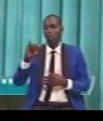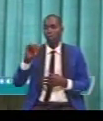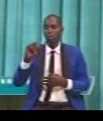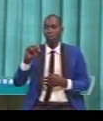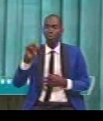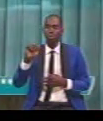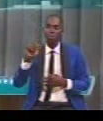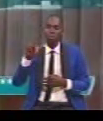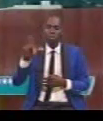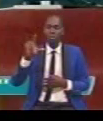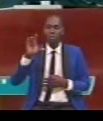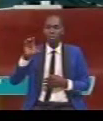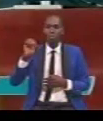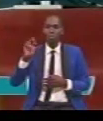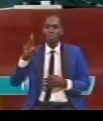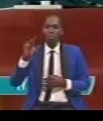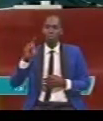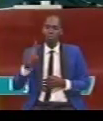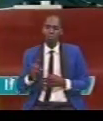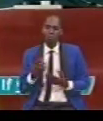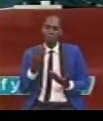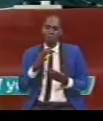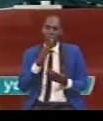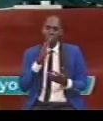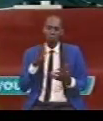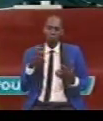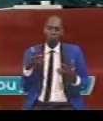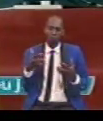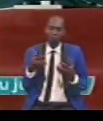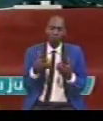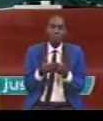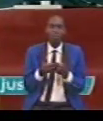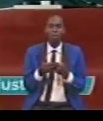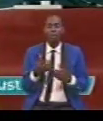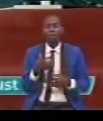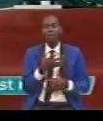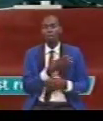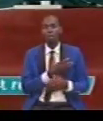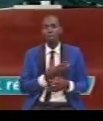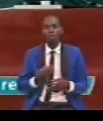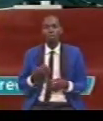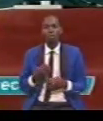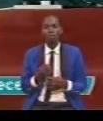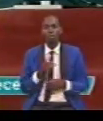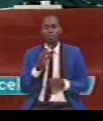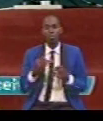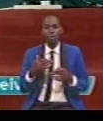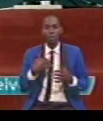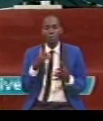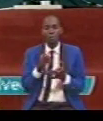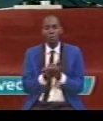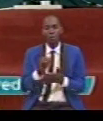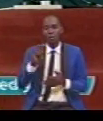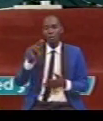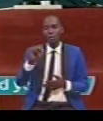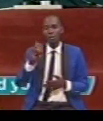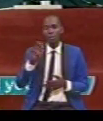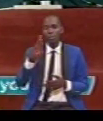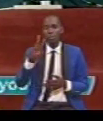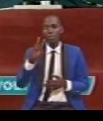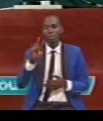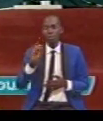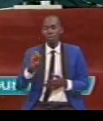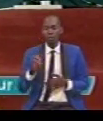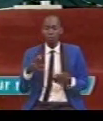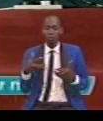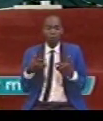pass, tend to be compressed. So you can have a nerve compression. And when you have a nerve compression, meaning that the nerve supply